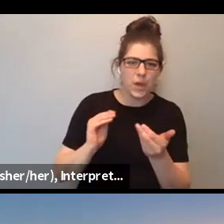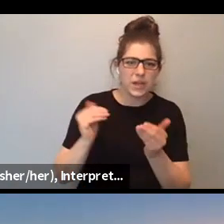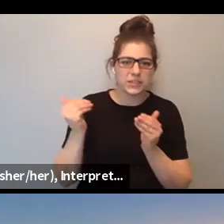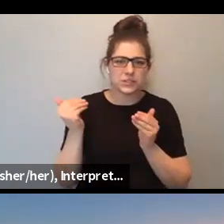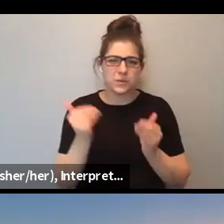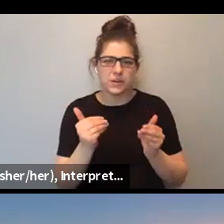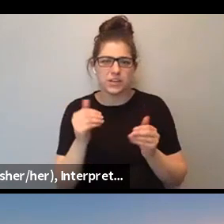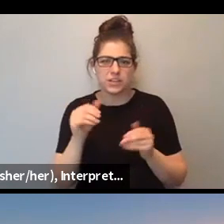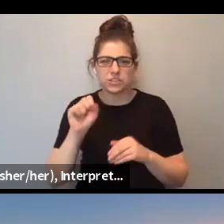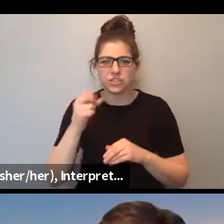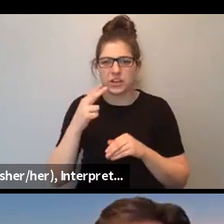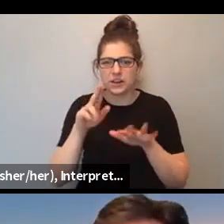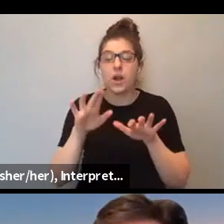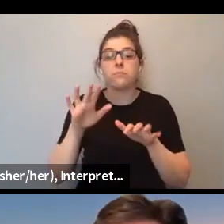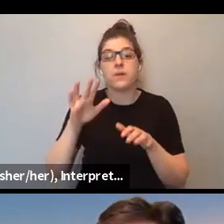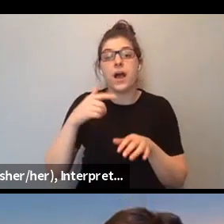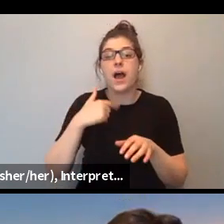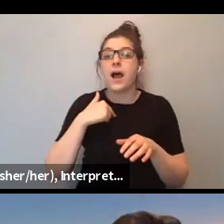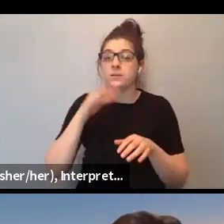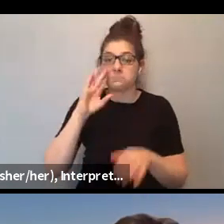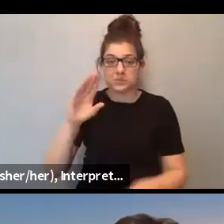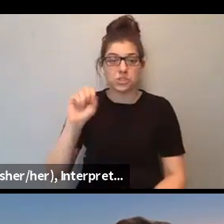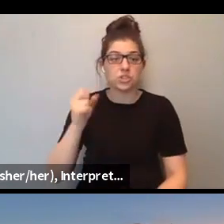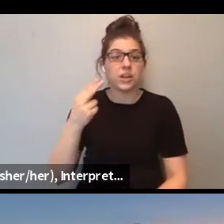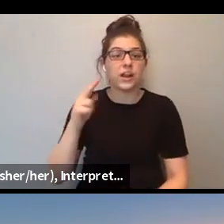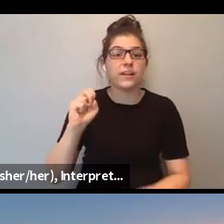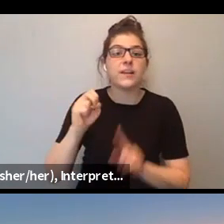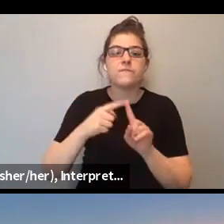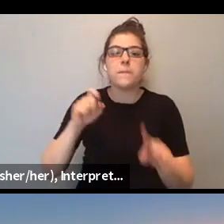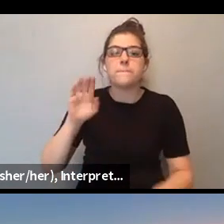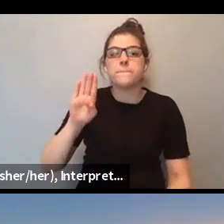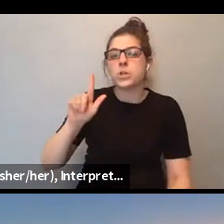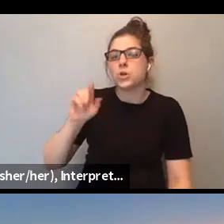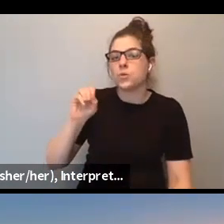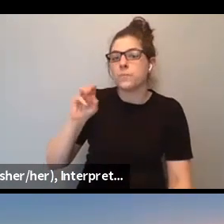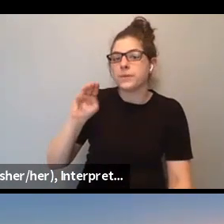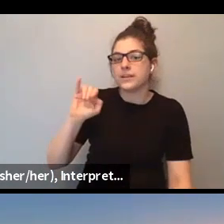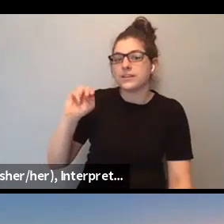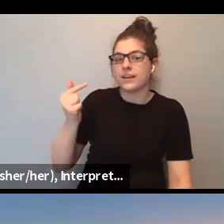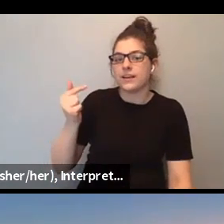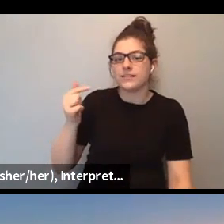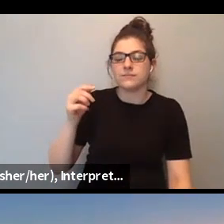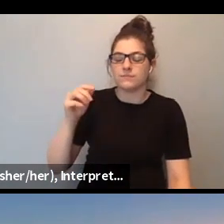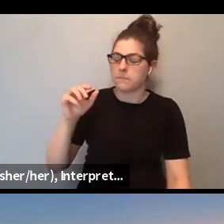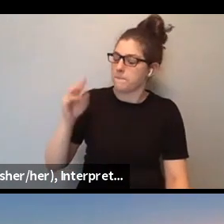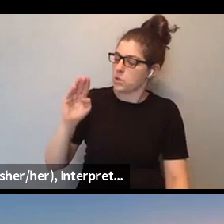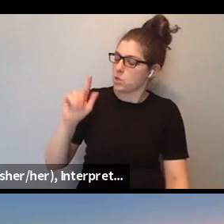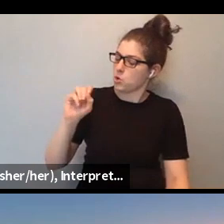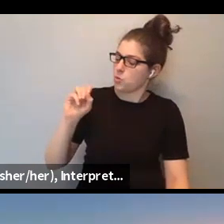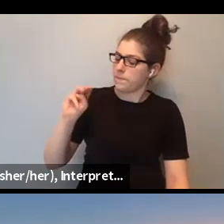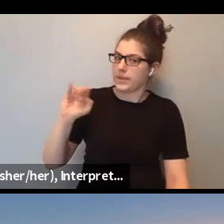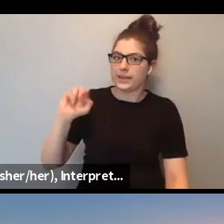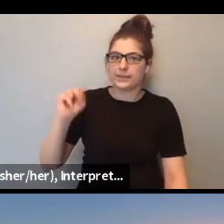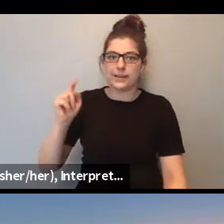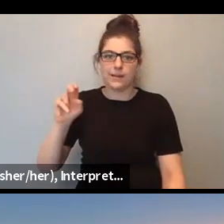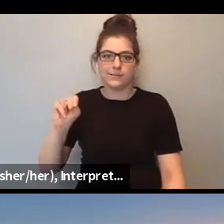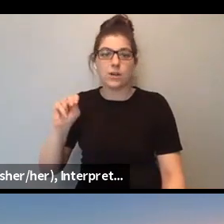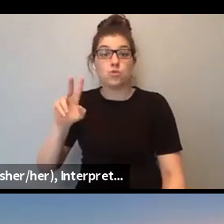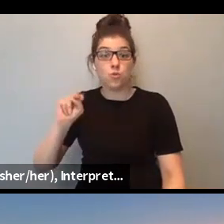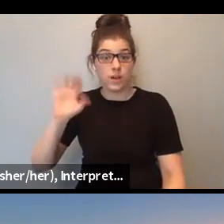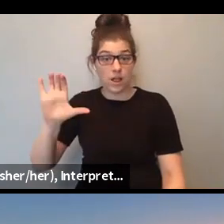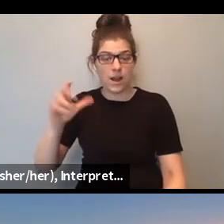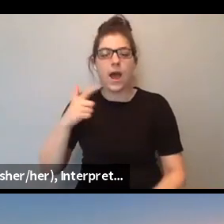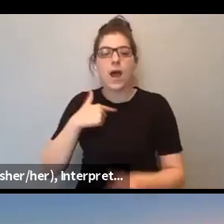I'm Shane Fernando from Wilmington, North Carolina, on the land of the Catawba and Waccamaw people. I'm executive and